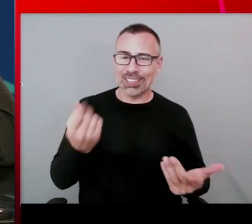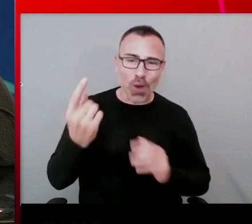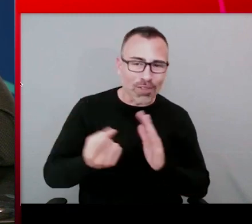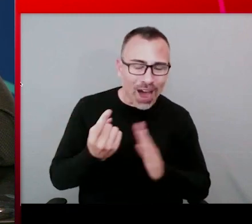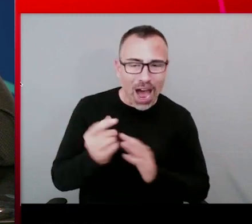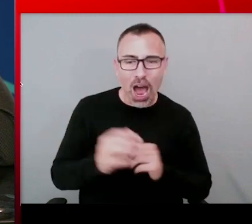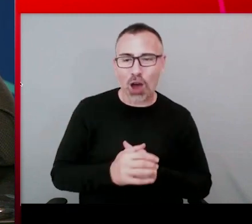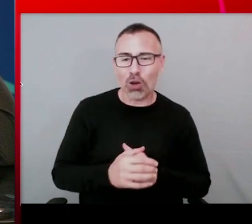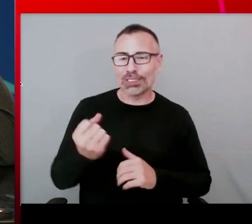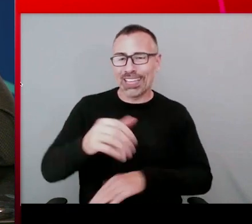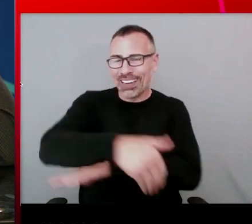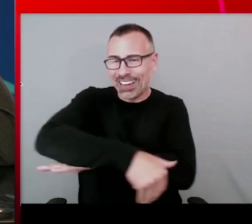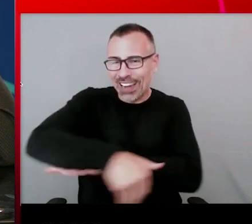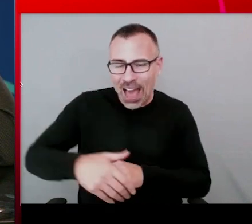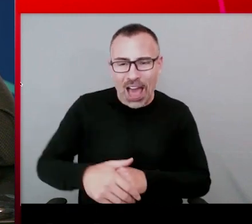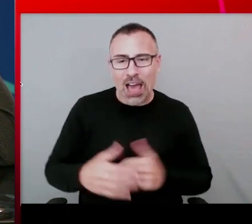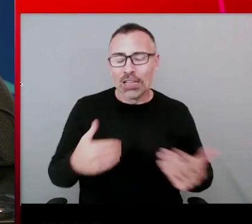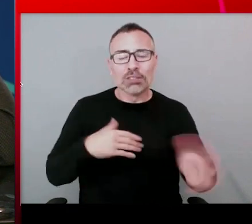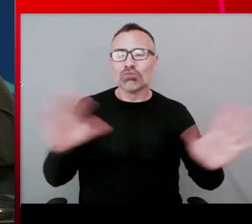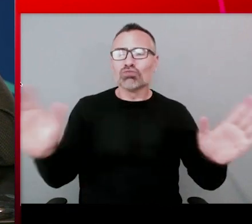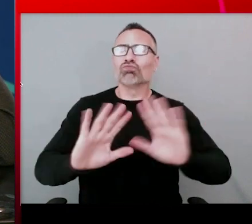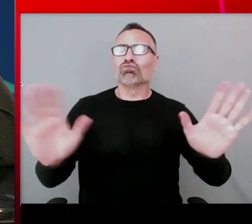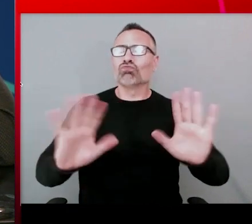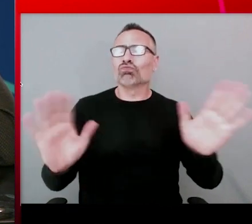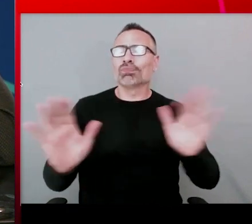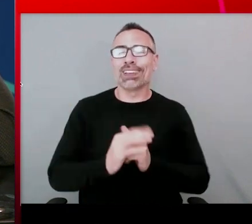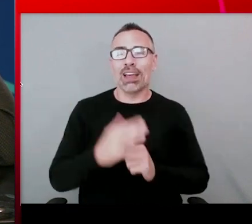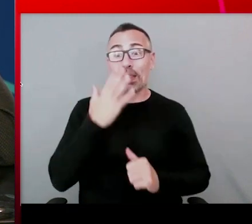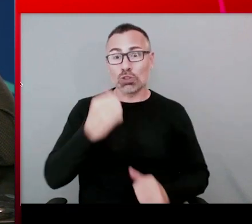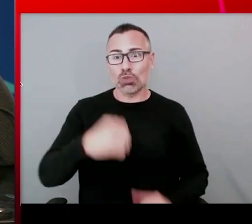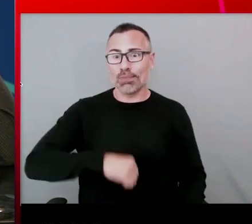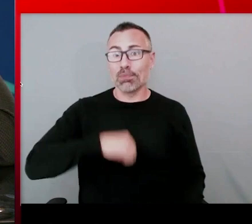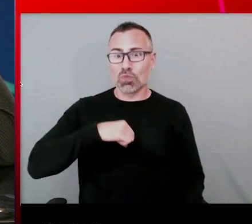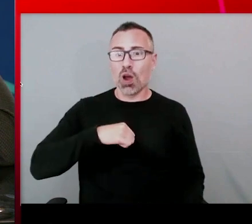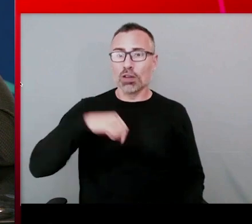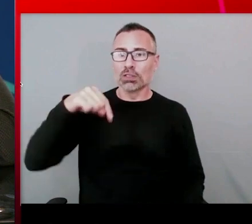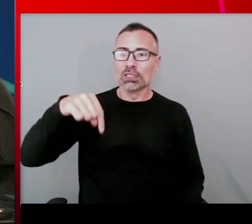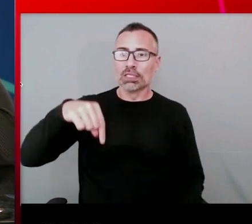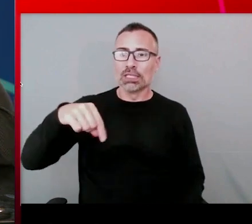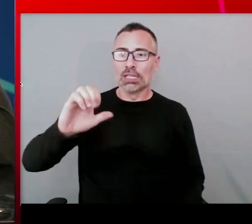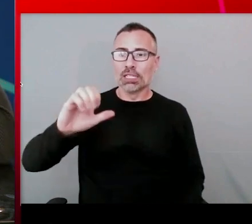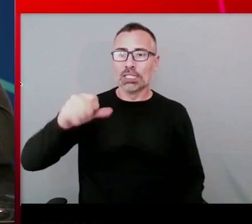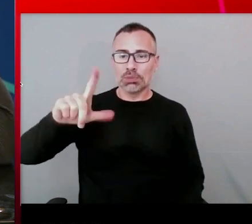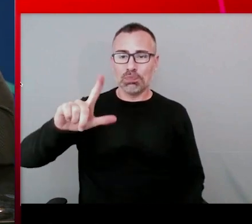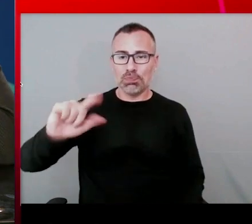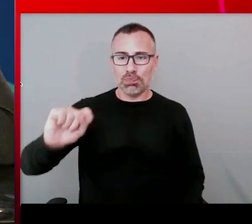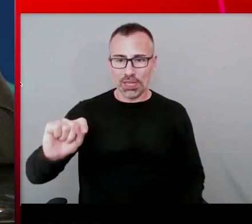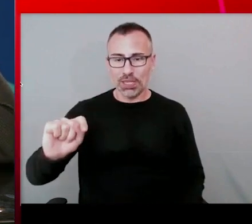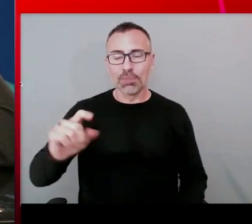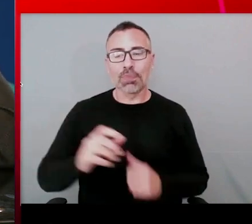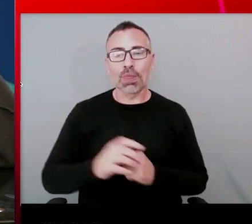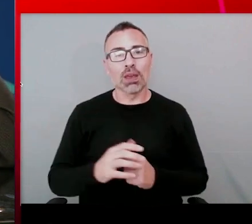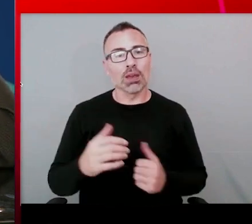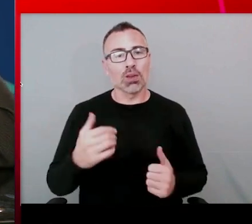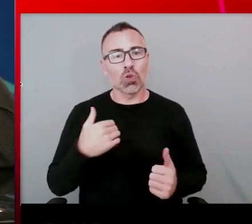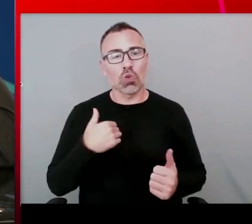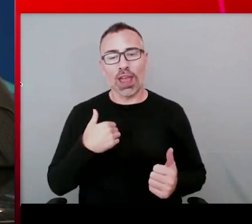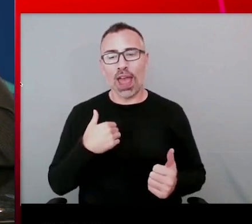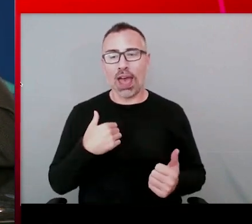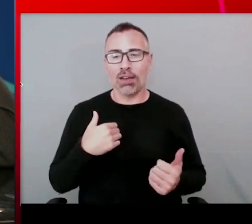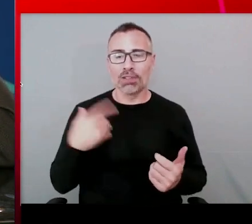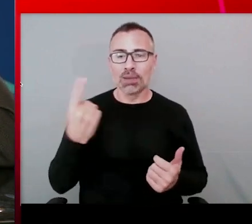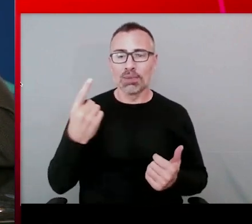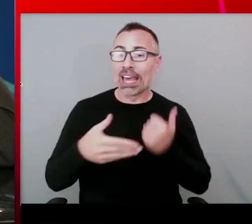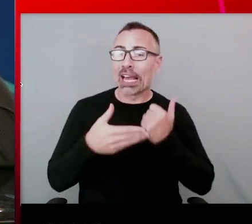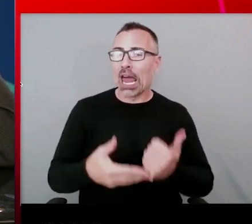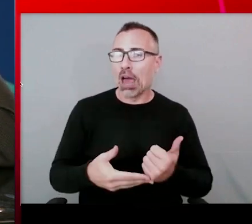something goes wrong. Right. That's the beauty. That's what I take proud of, is having built something that give these engineers just much better